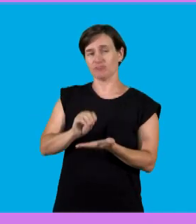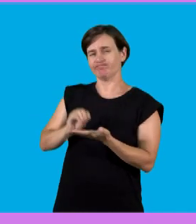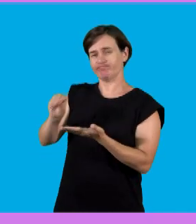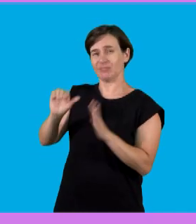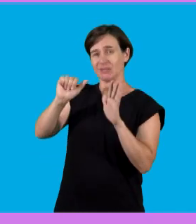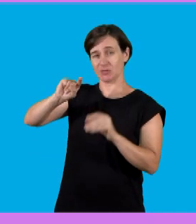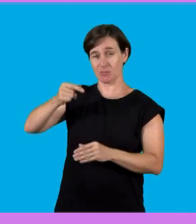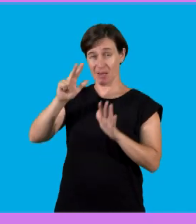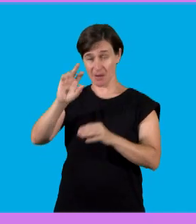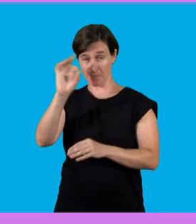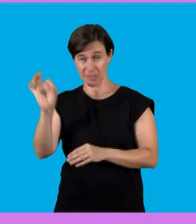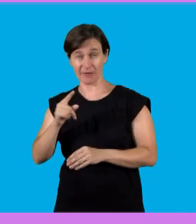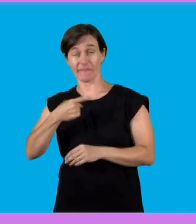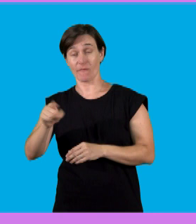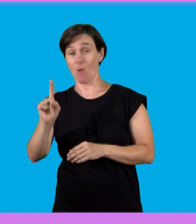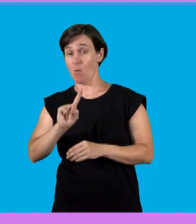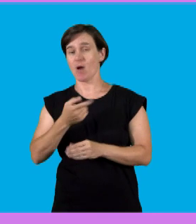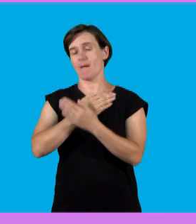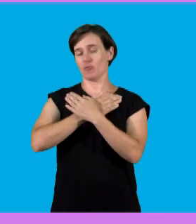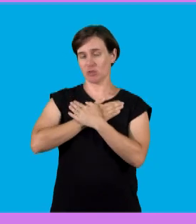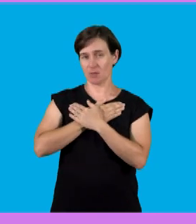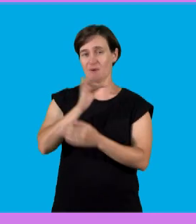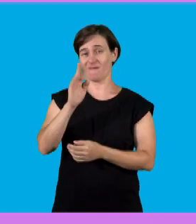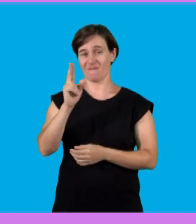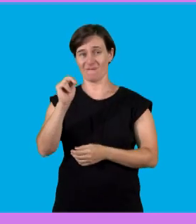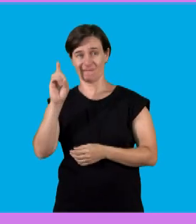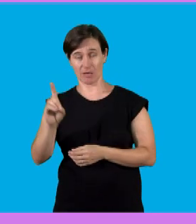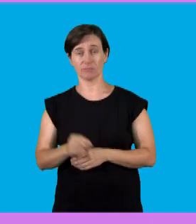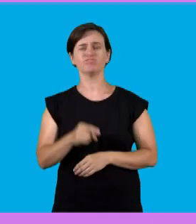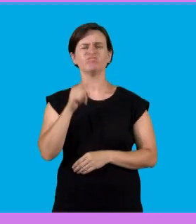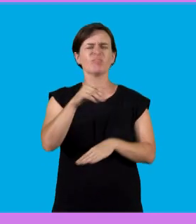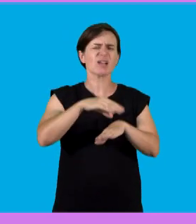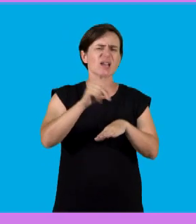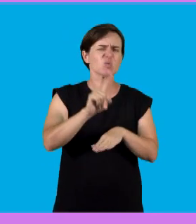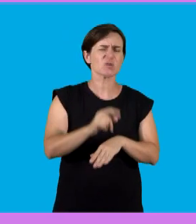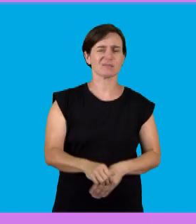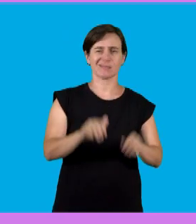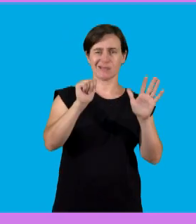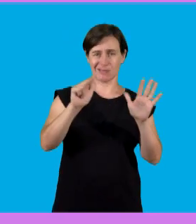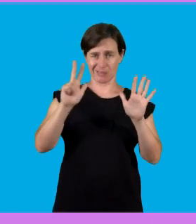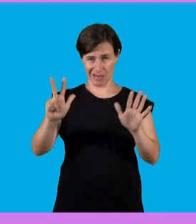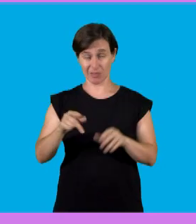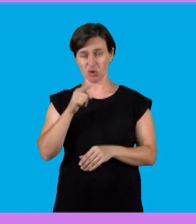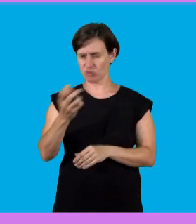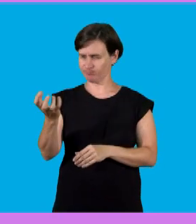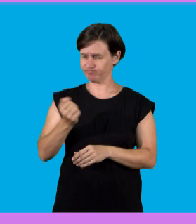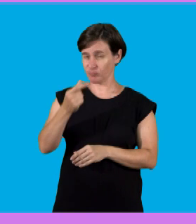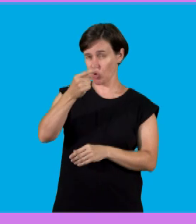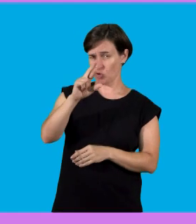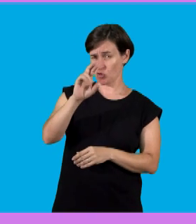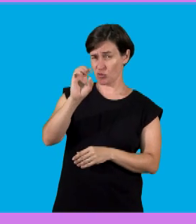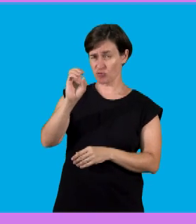at what is important here. Her age, definitely, right, 68 years old. Her monthly income, gross income